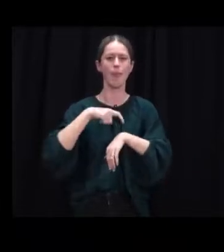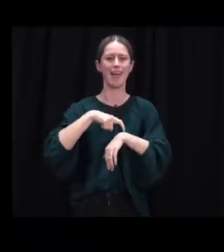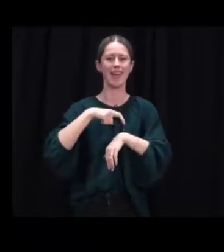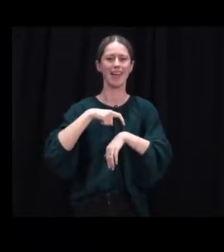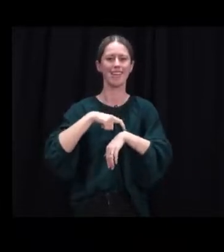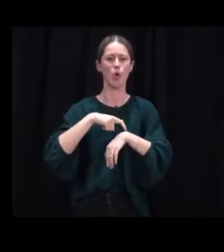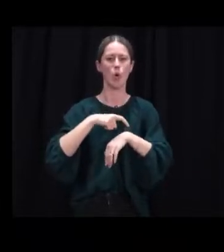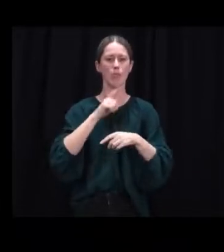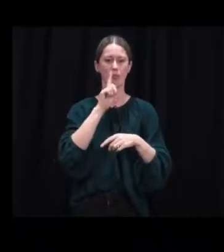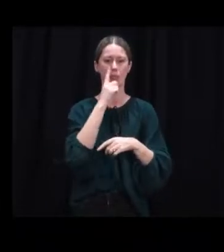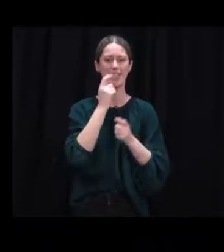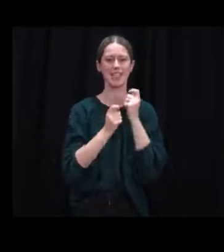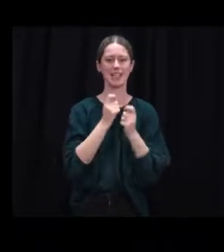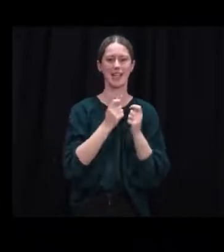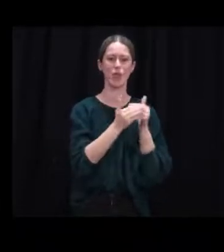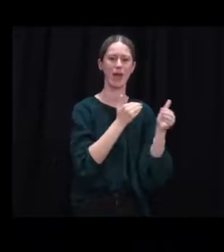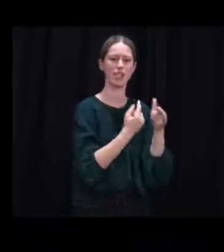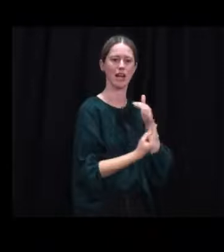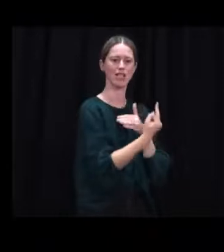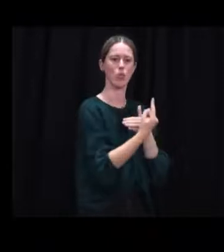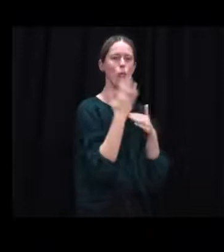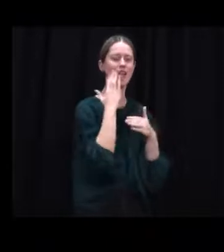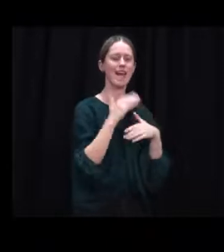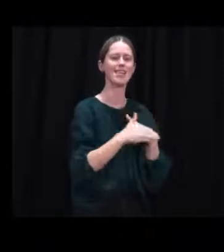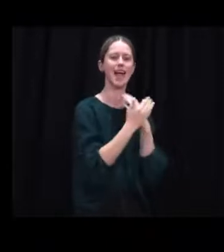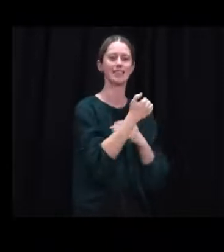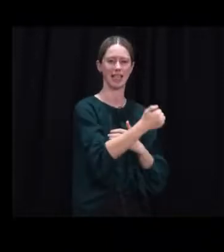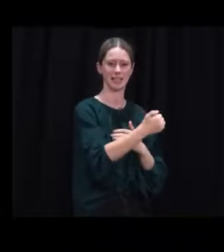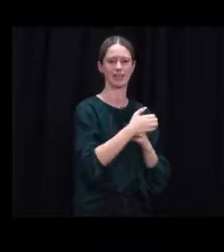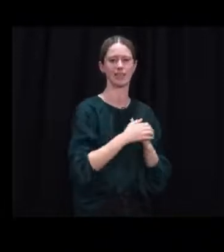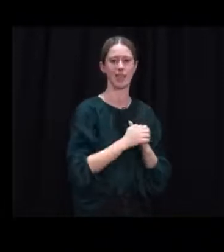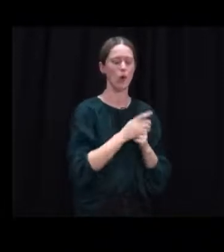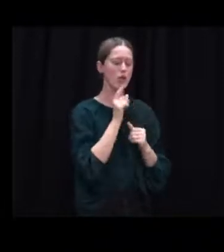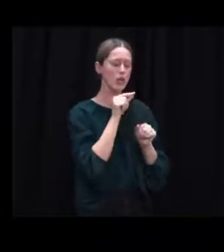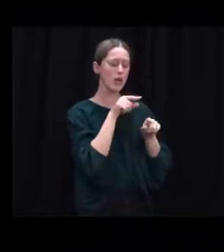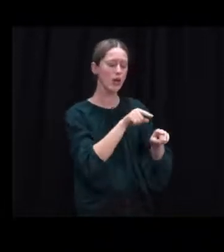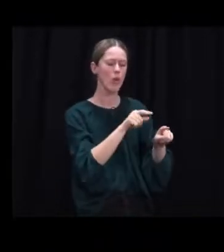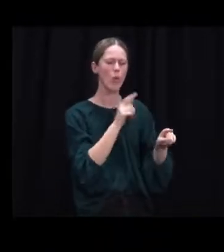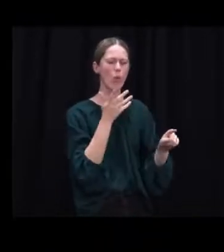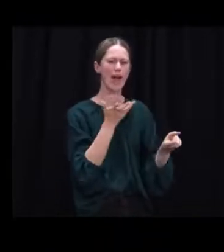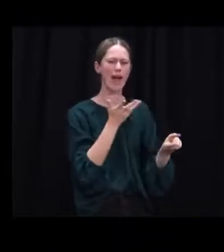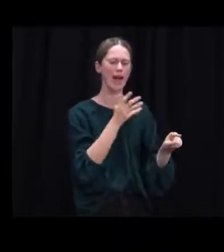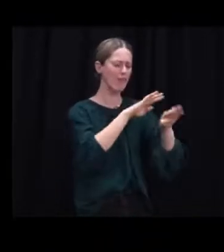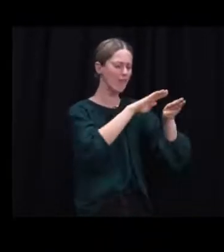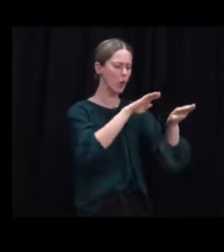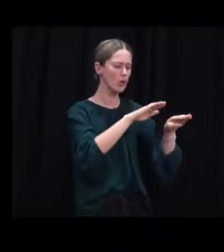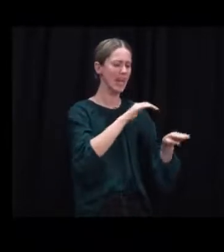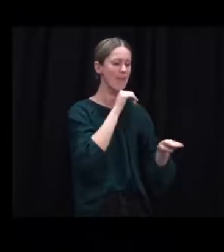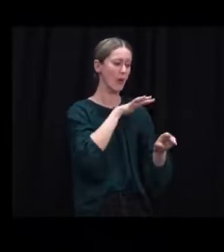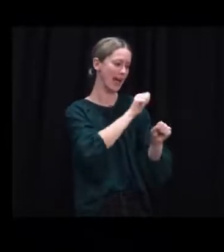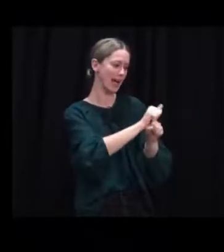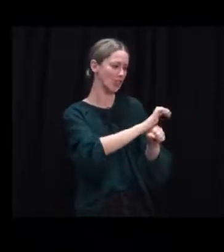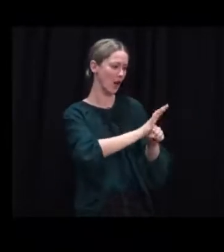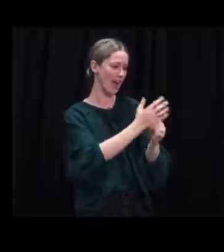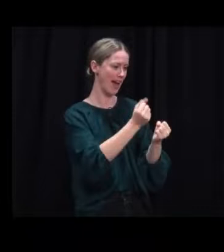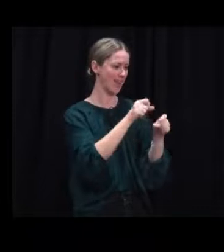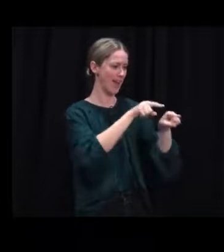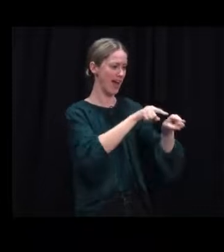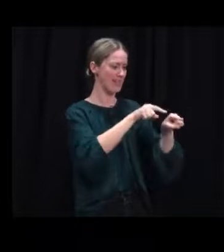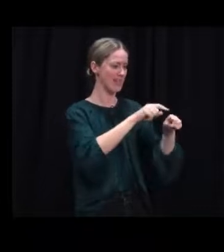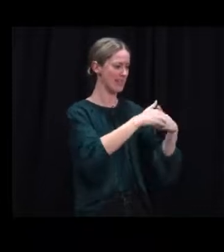One is we are introducing a day 6 test in managed isolation. In the first instance, we are doing